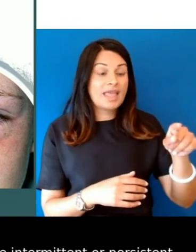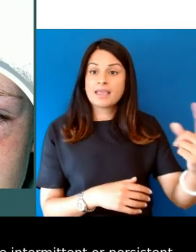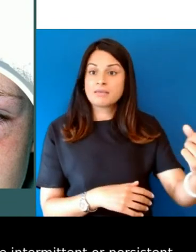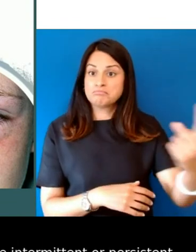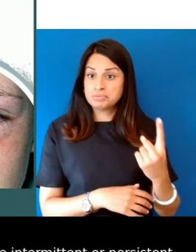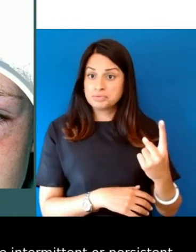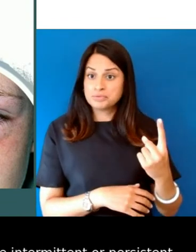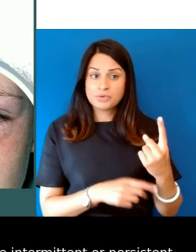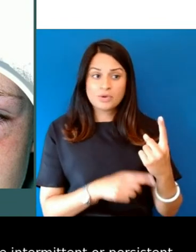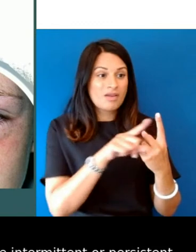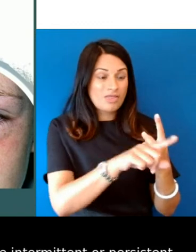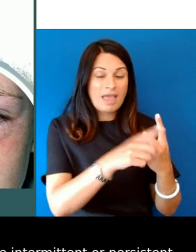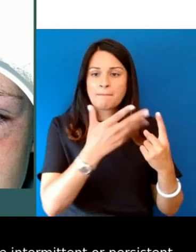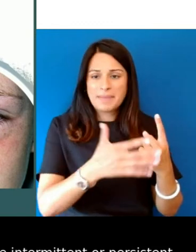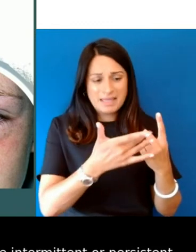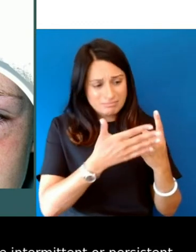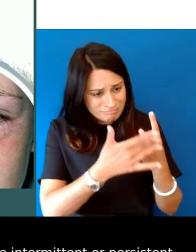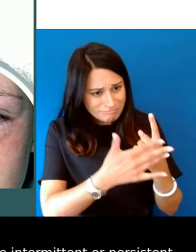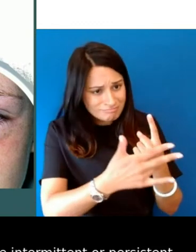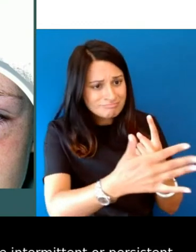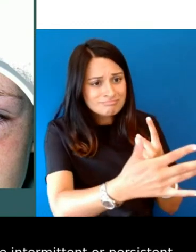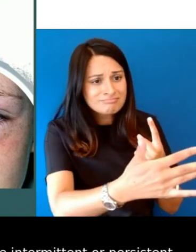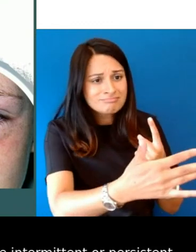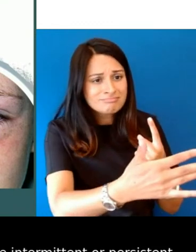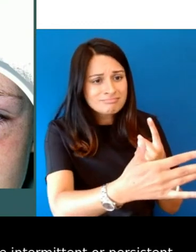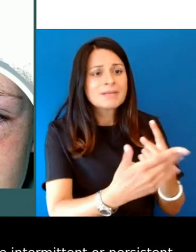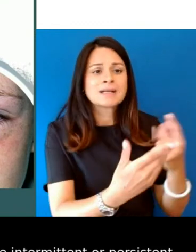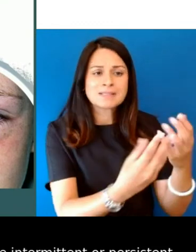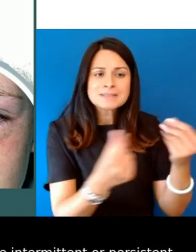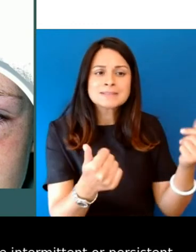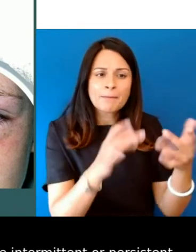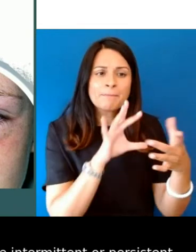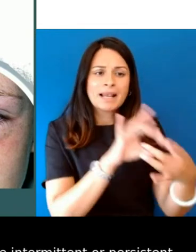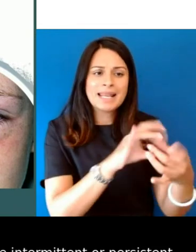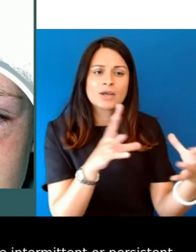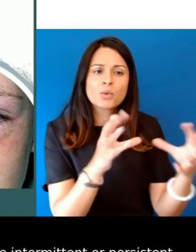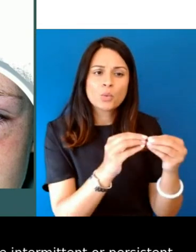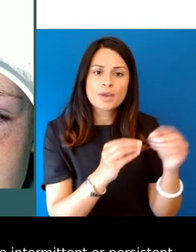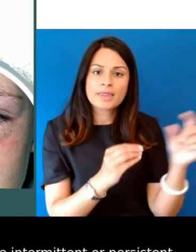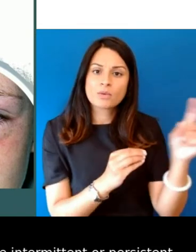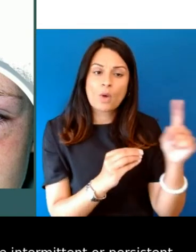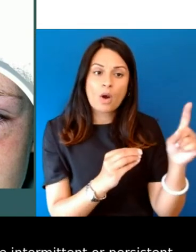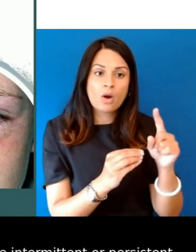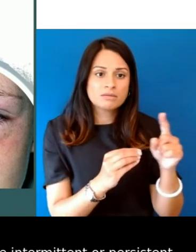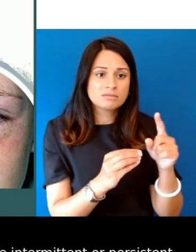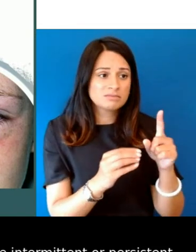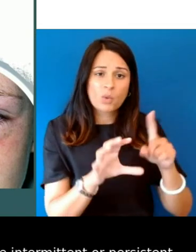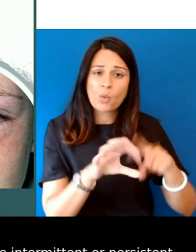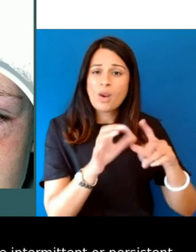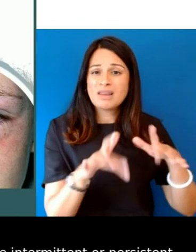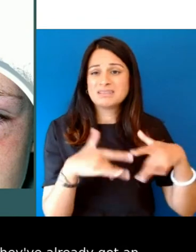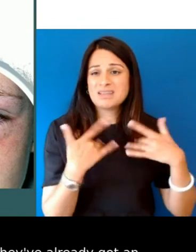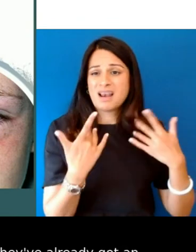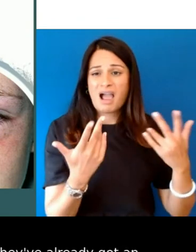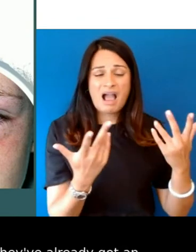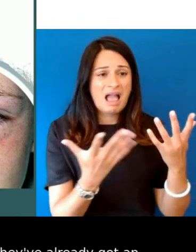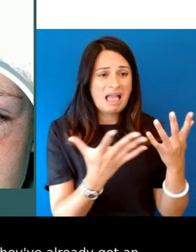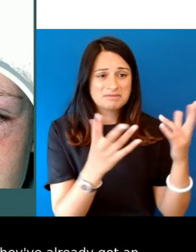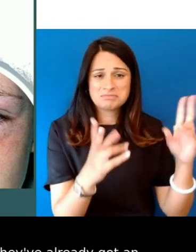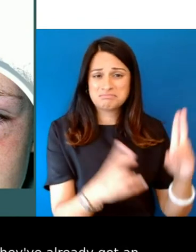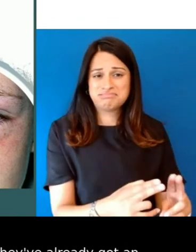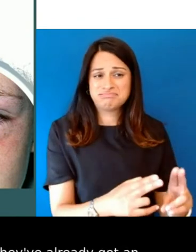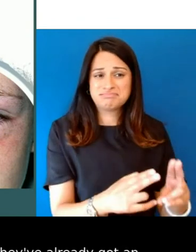they have already got some um association with a loss of quality of life and some of our children